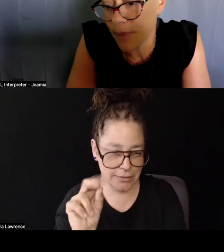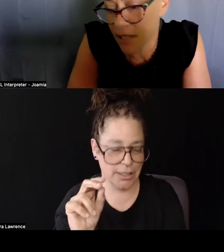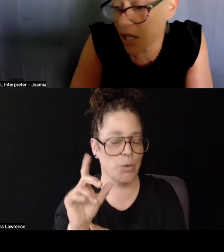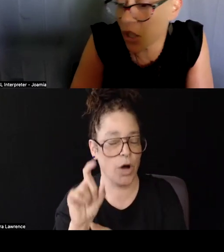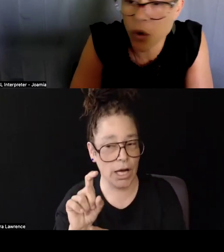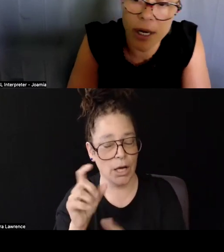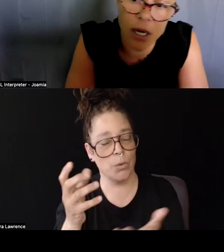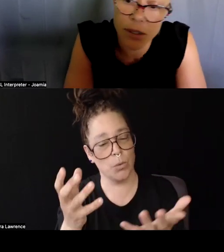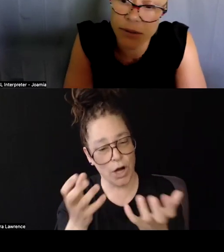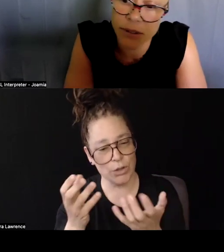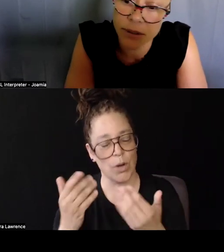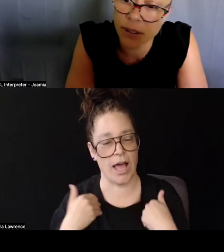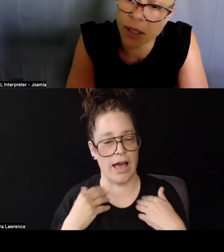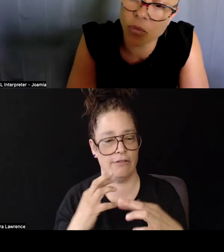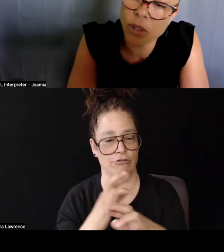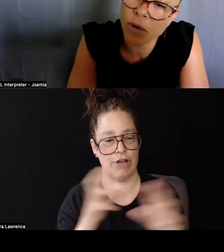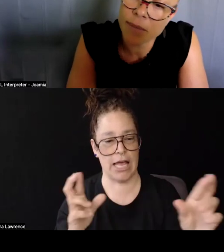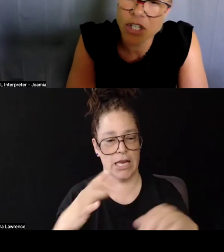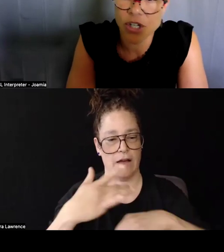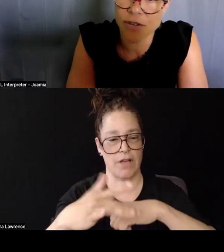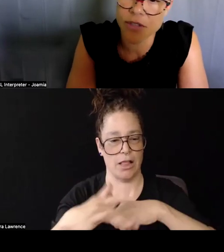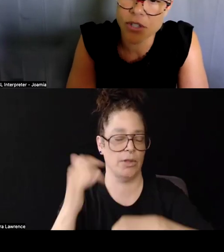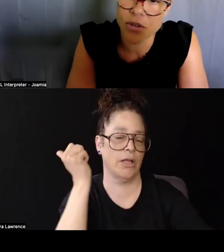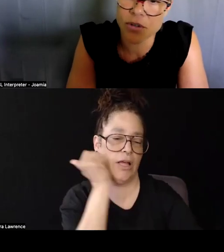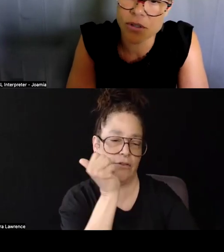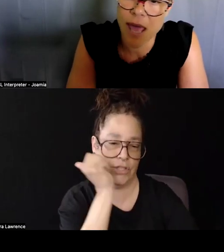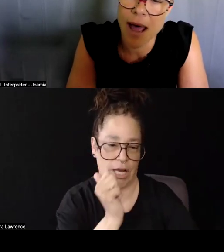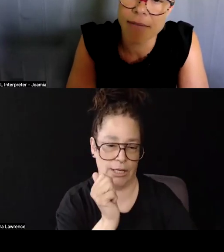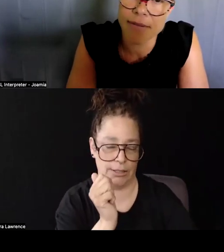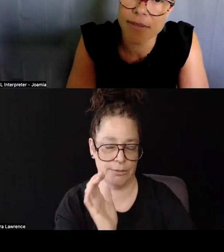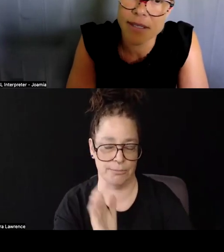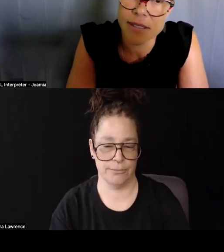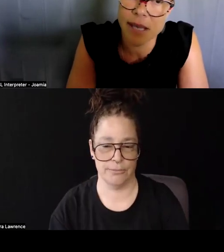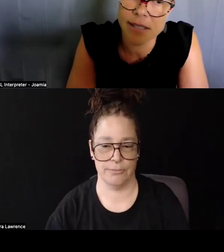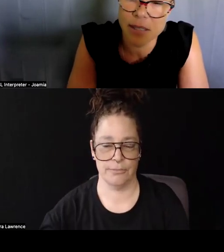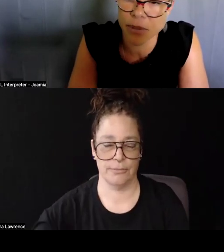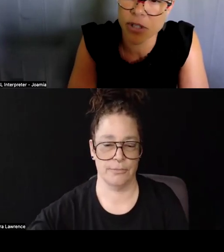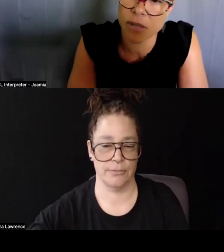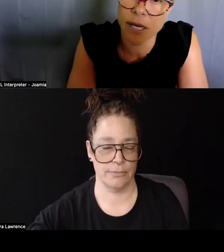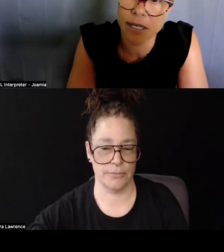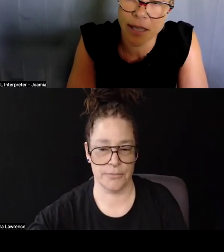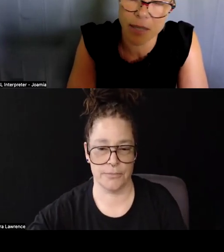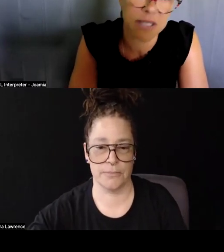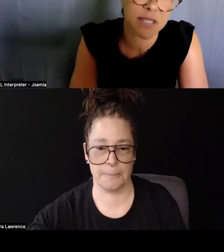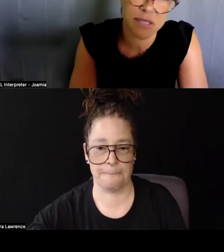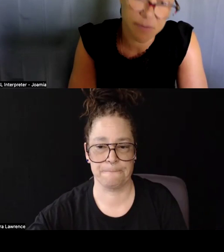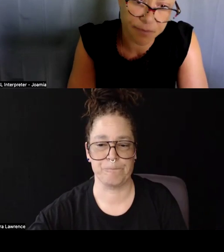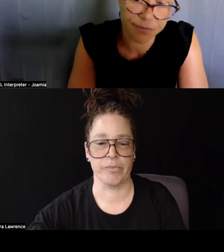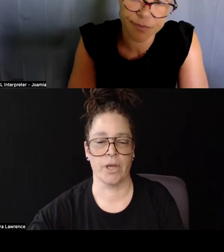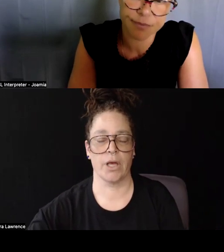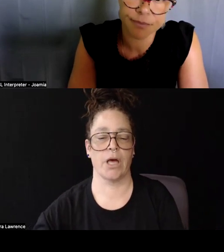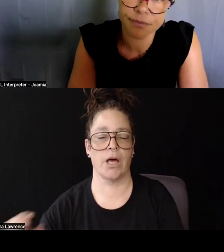this particular crayon. We want to make sure that the students have this accessible to them on a daily